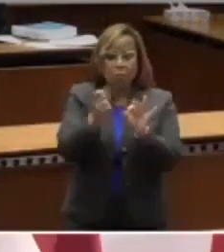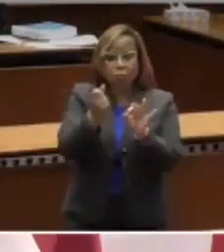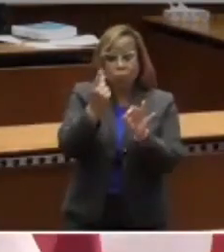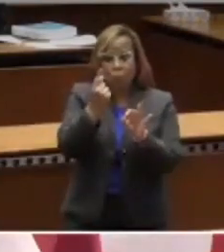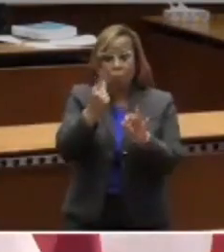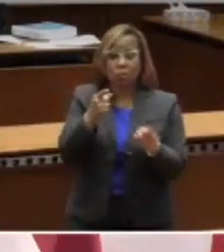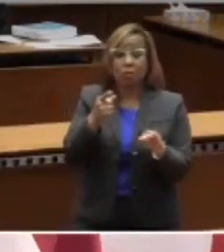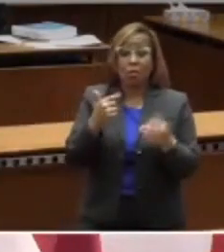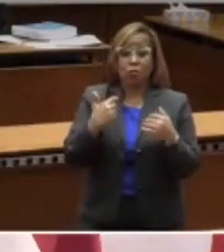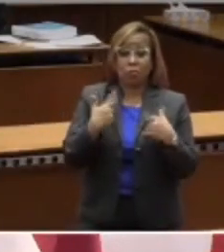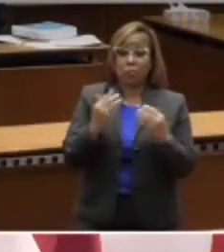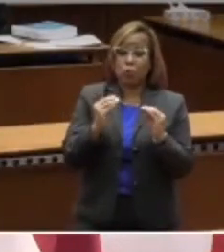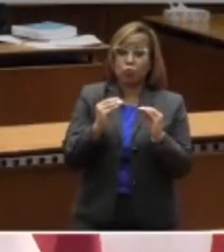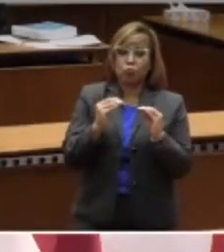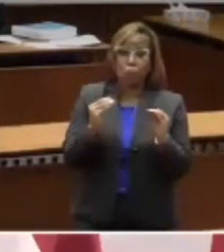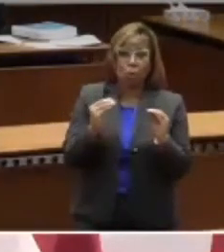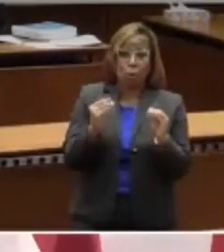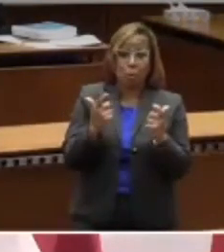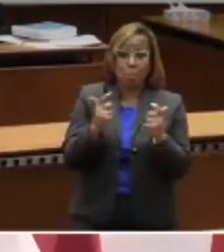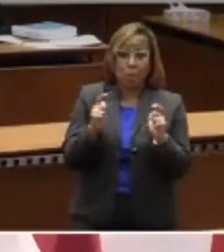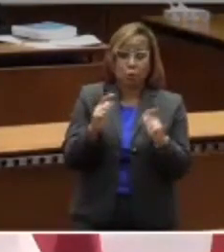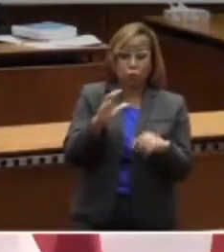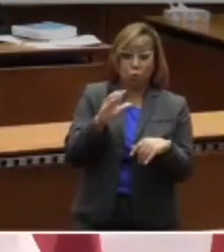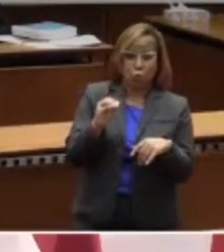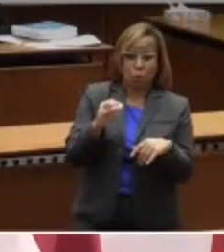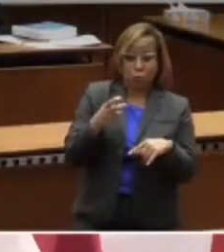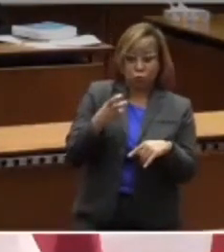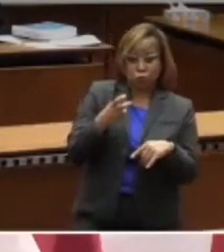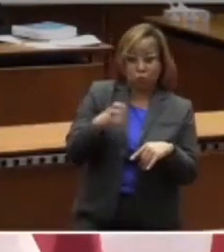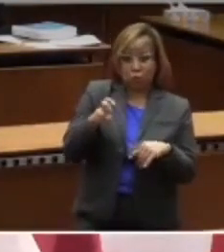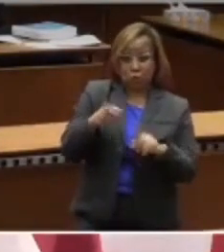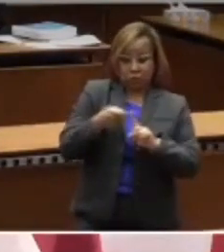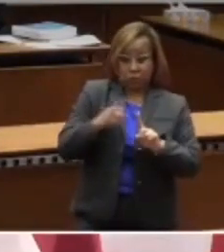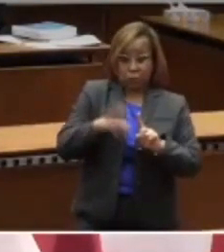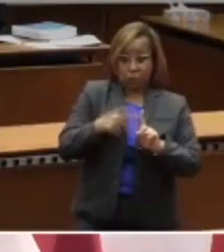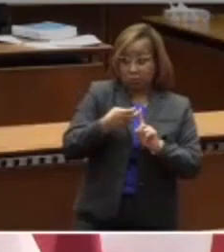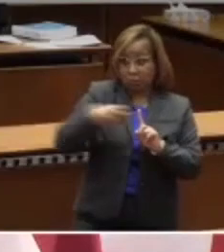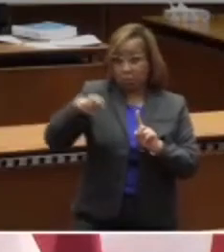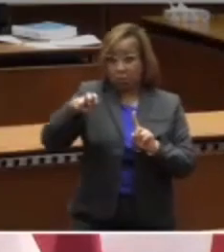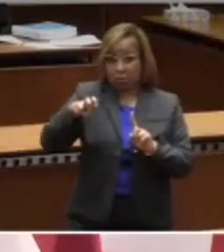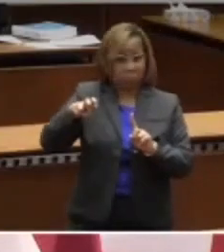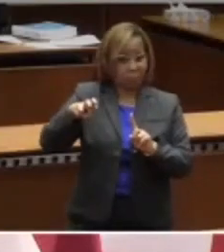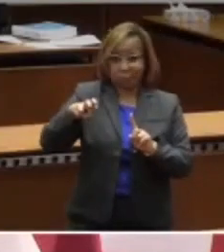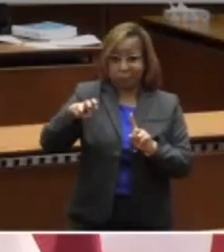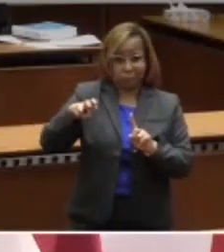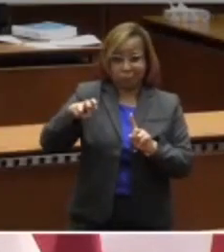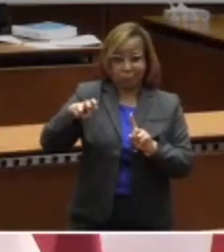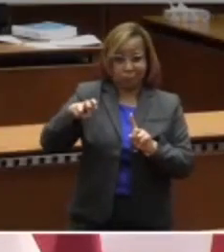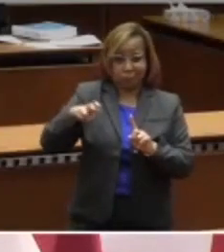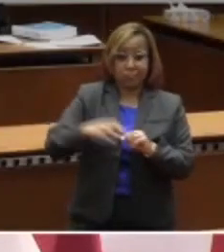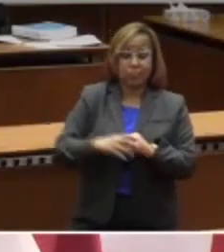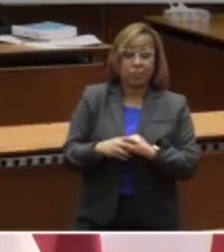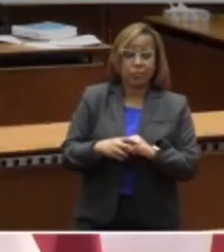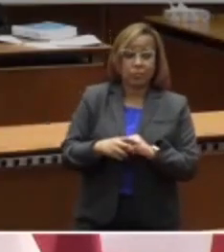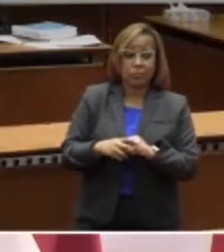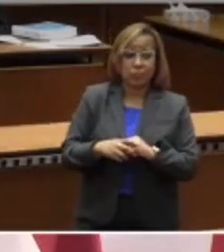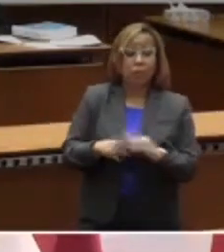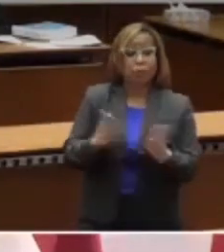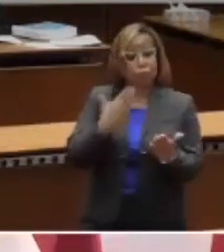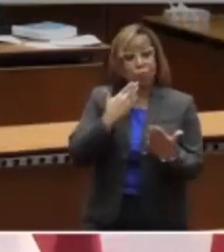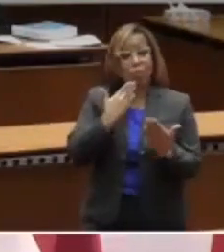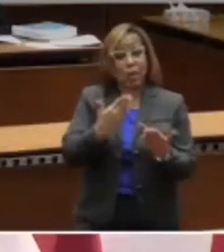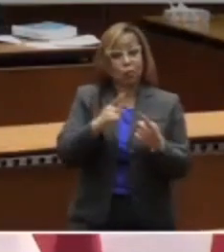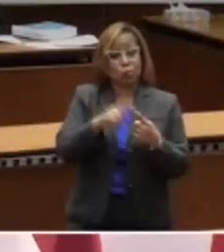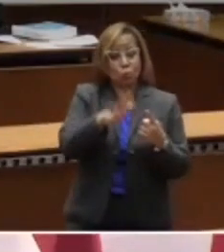there have been no major corporate relocations from Chicago going elsewhere. So thank